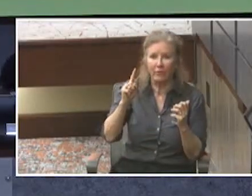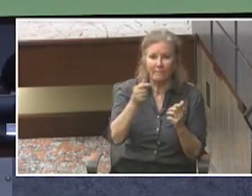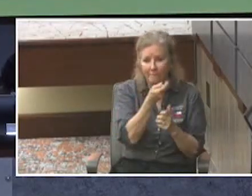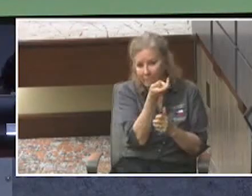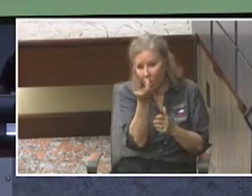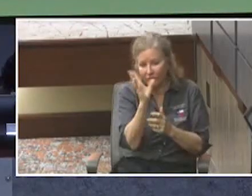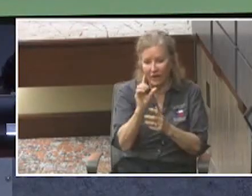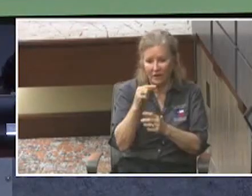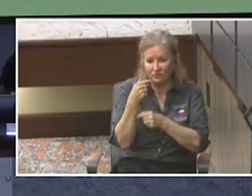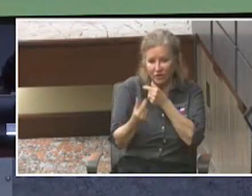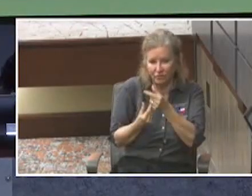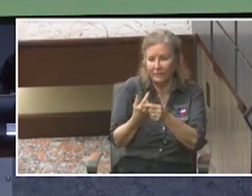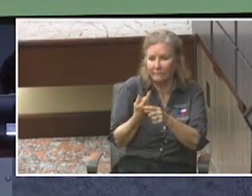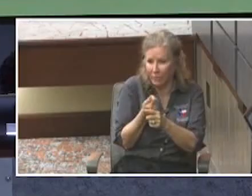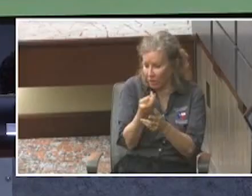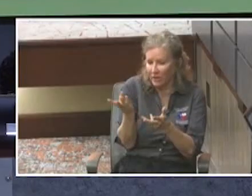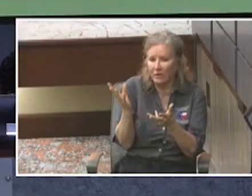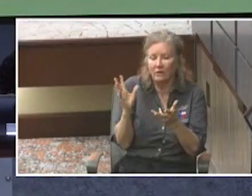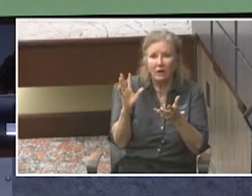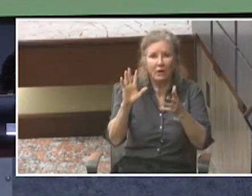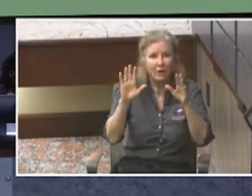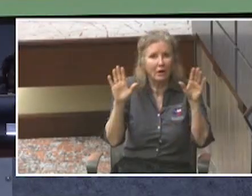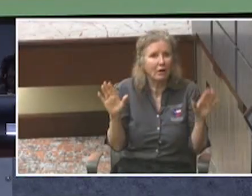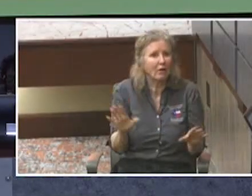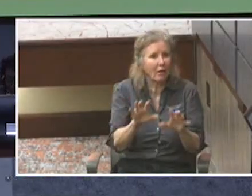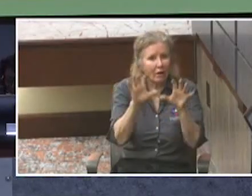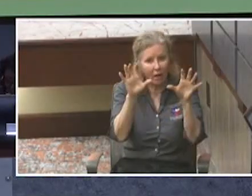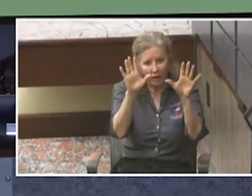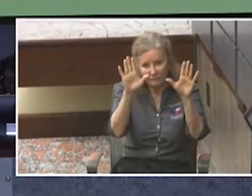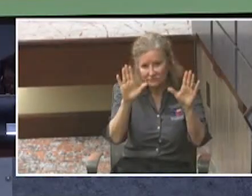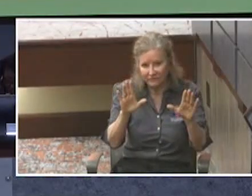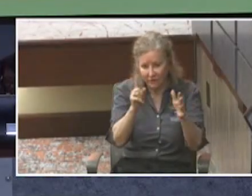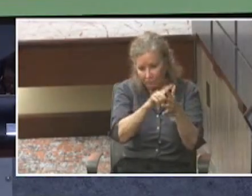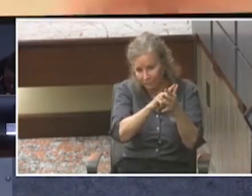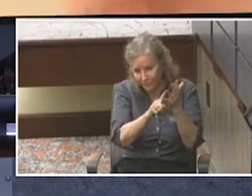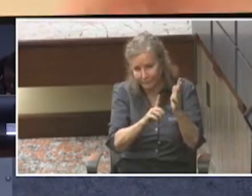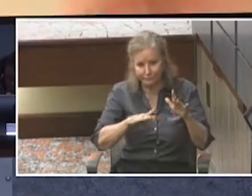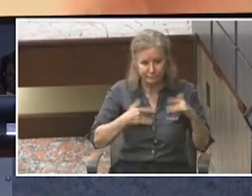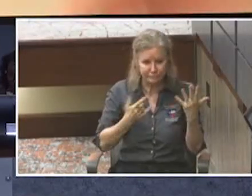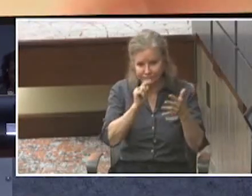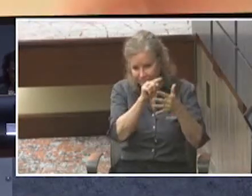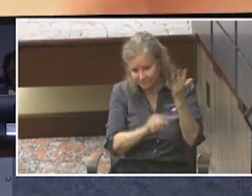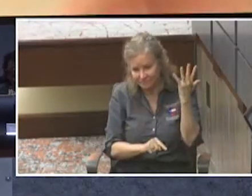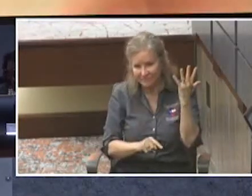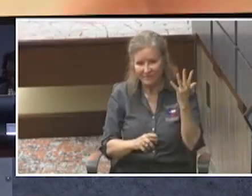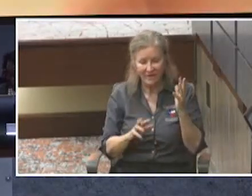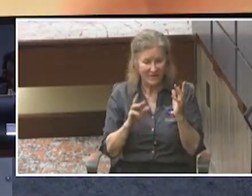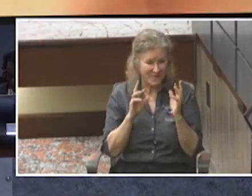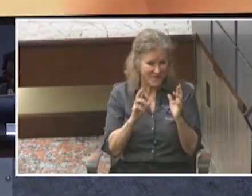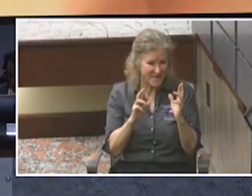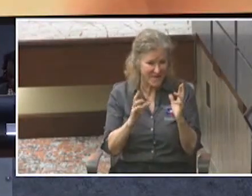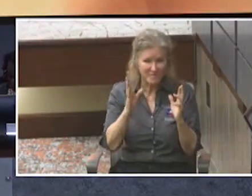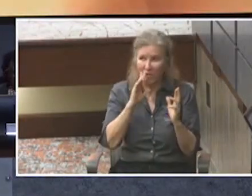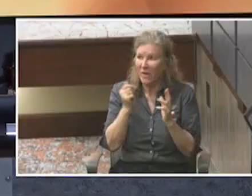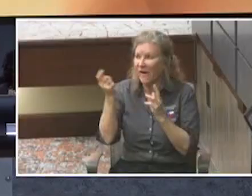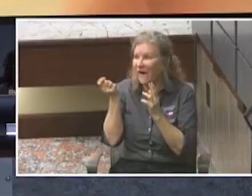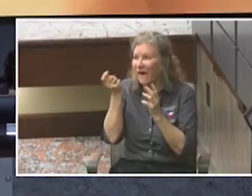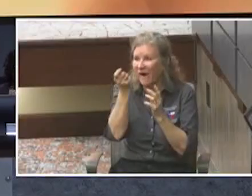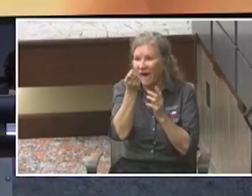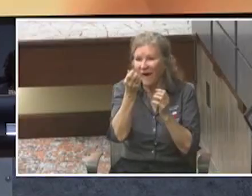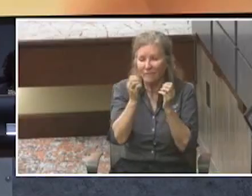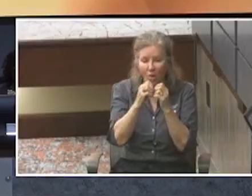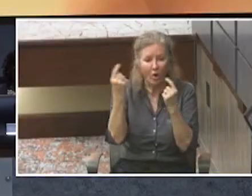So lots of activity and lots of lines in the water, and hopefully we'll get some more to come into the